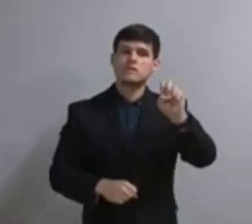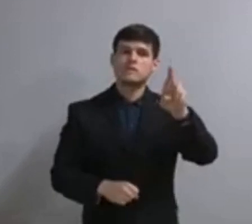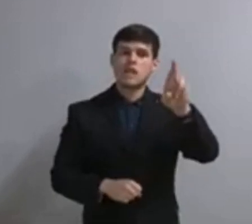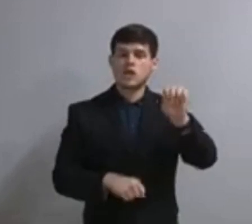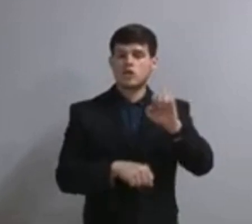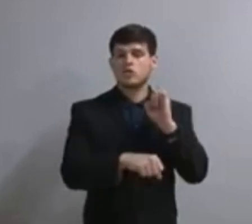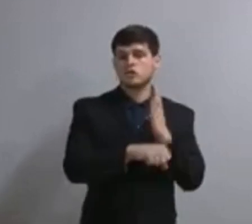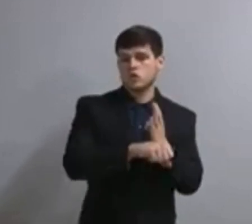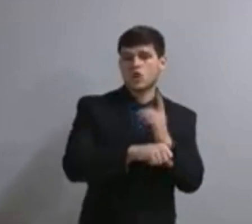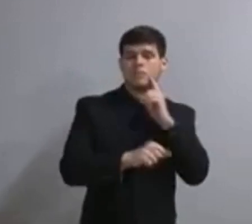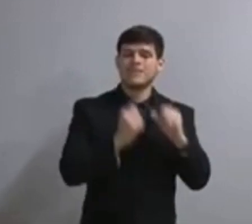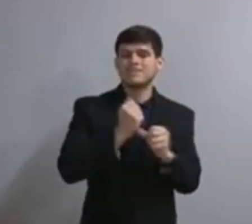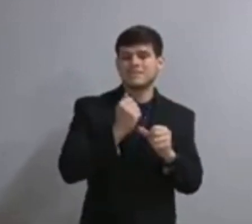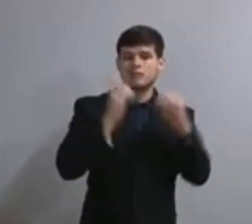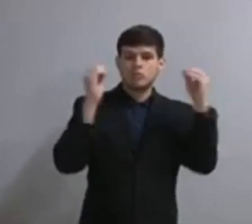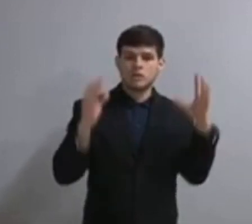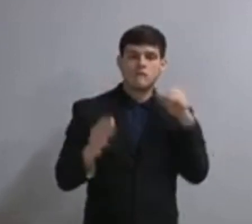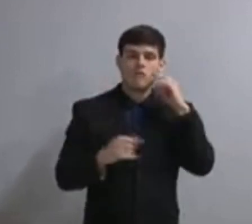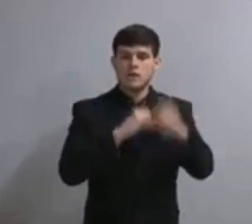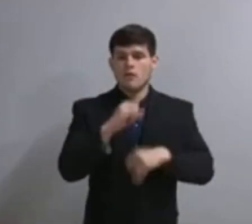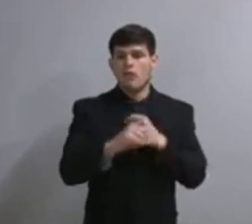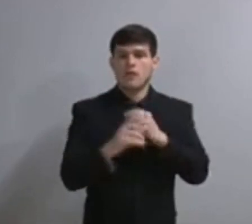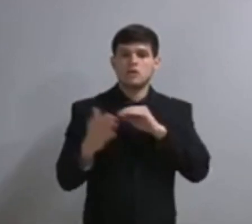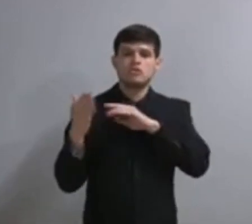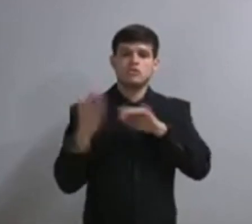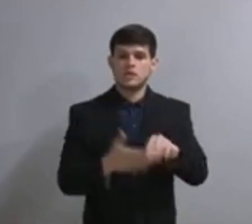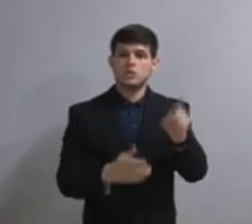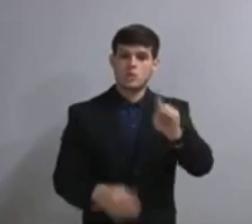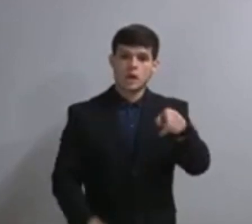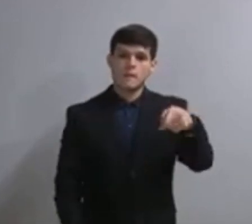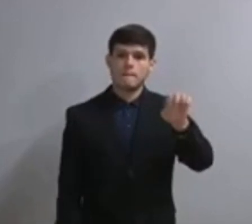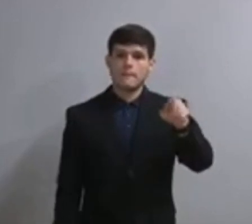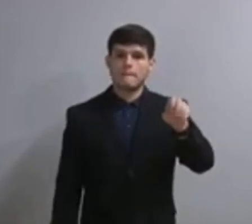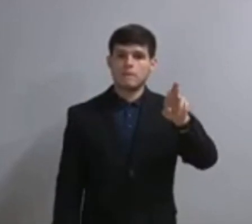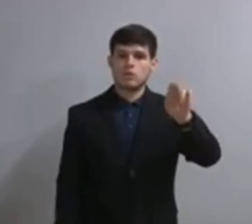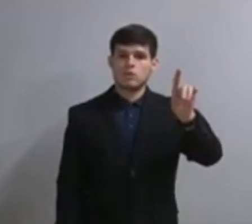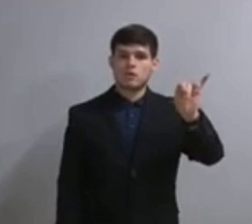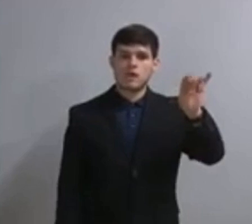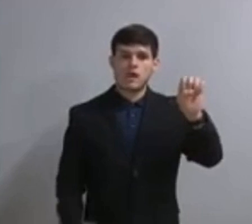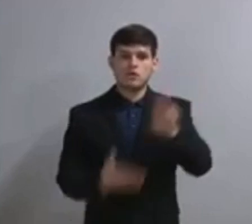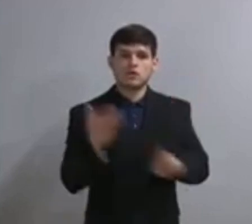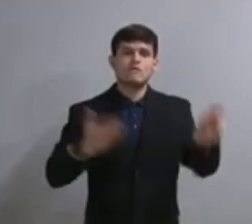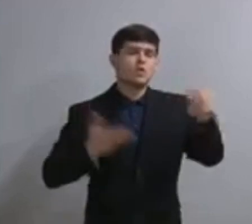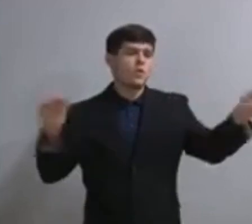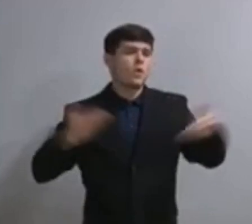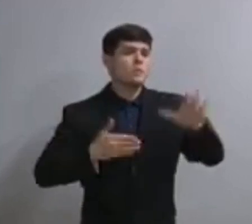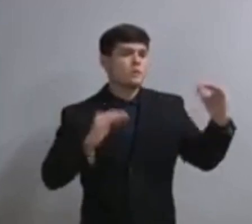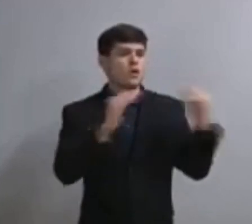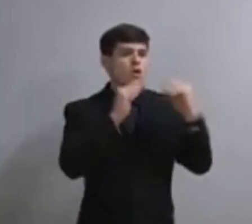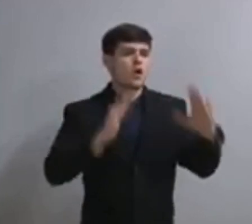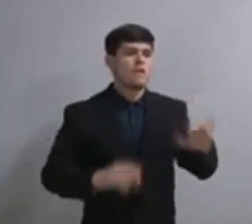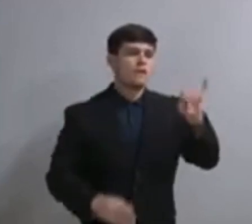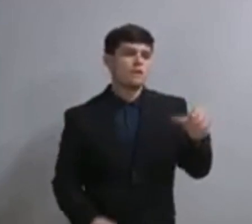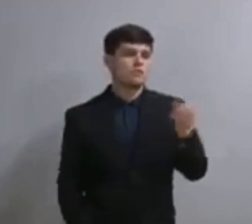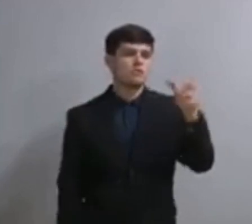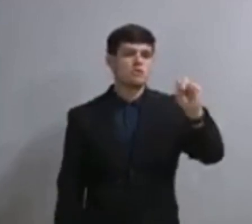as Assistant Professor of International Studies at Pepperdine University. Please welcome your colleague, John